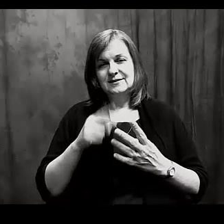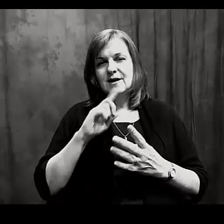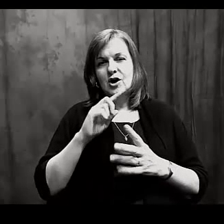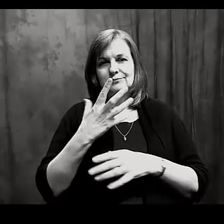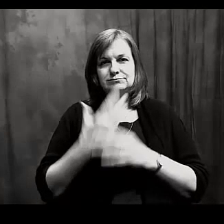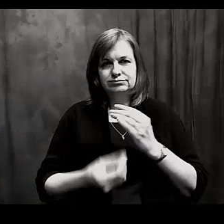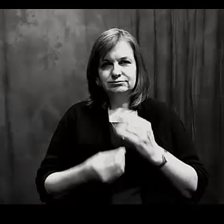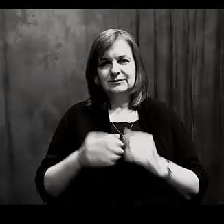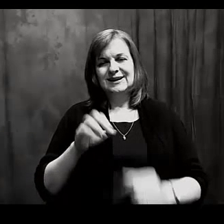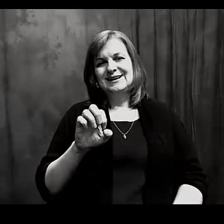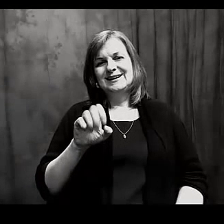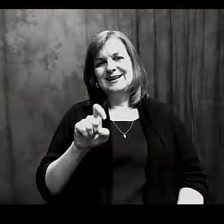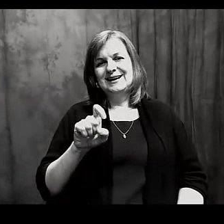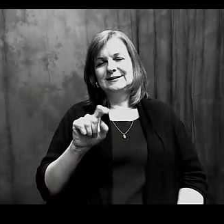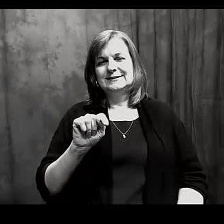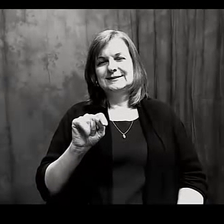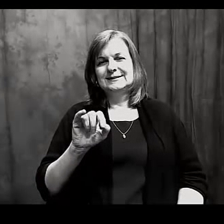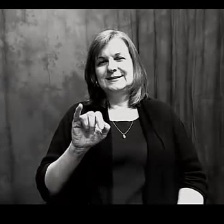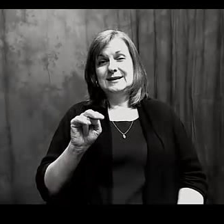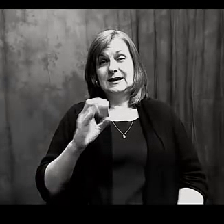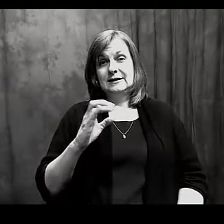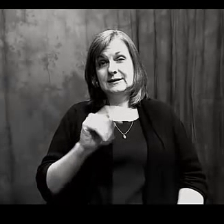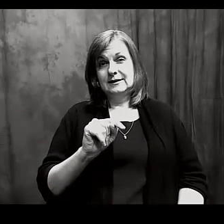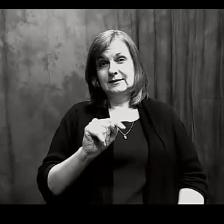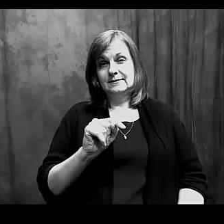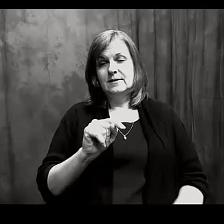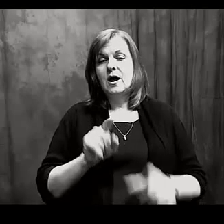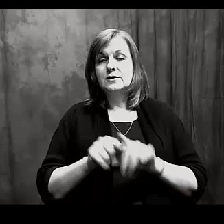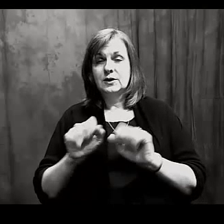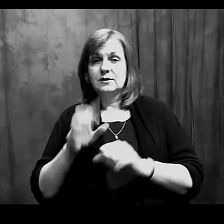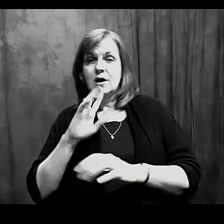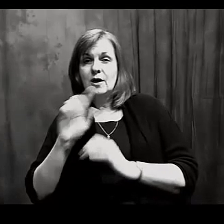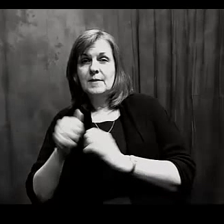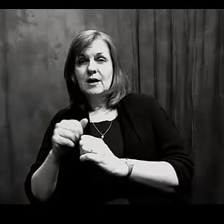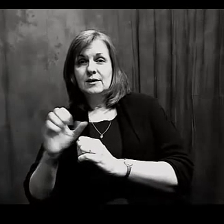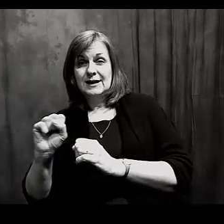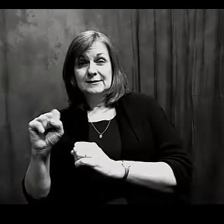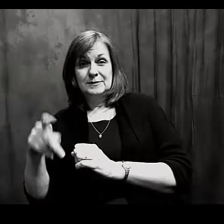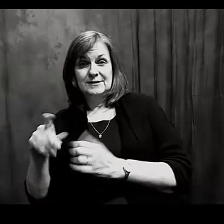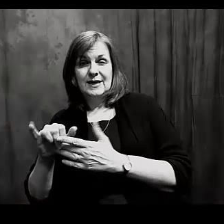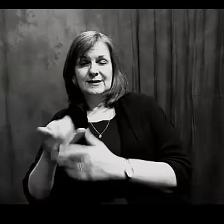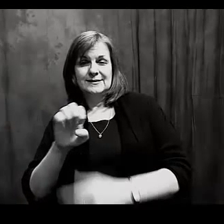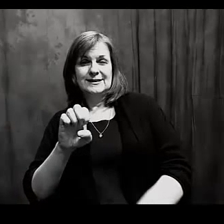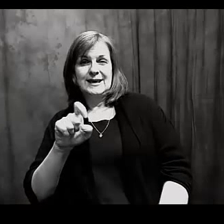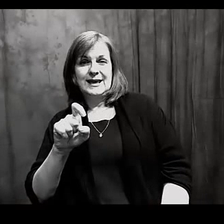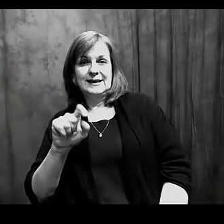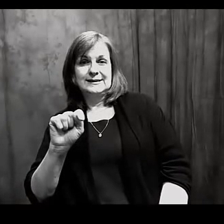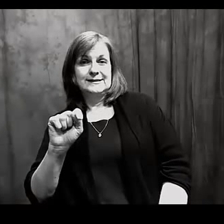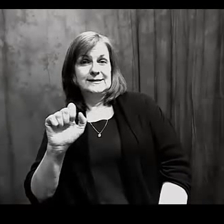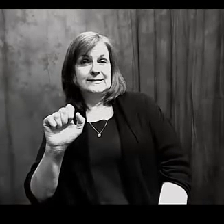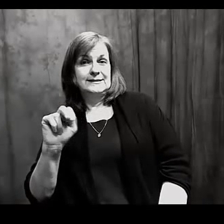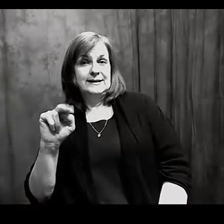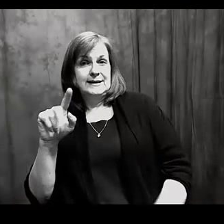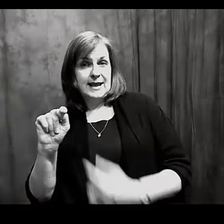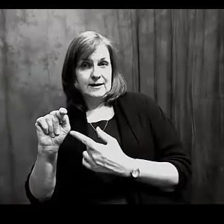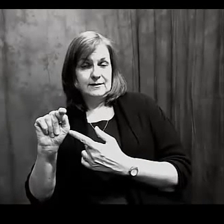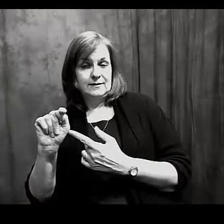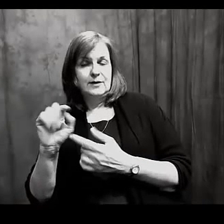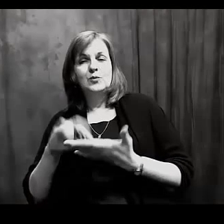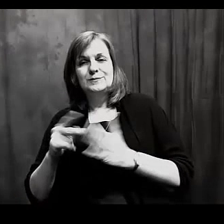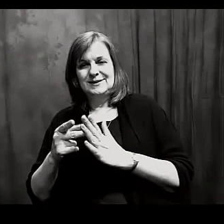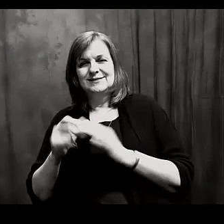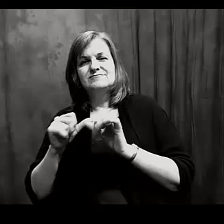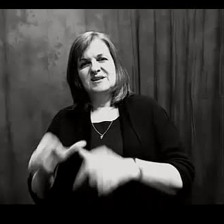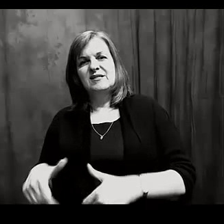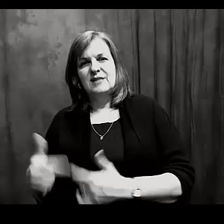them as being extinct. We can also talk about extant species. An extant species